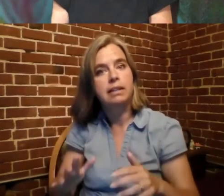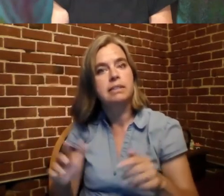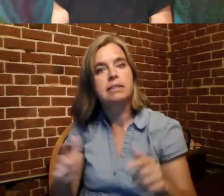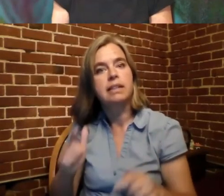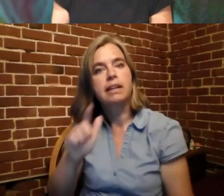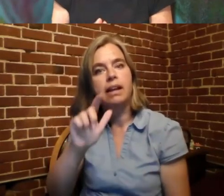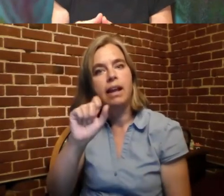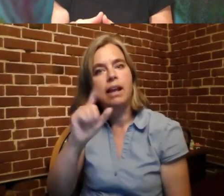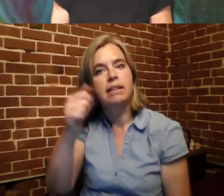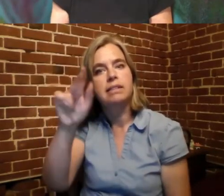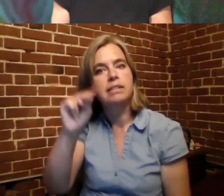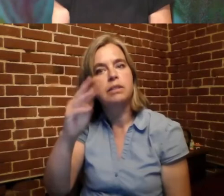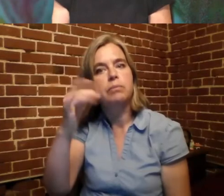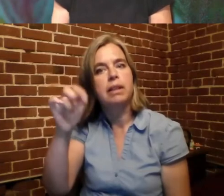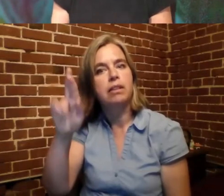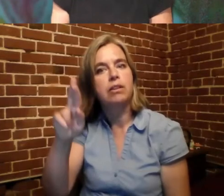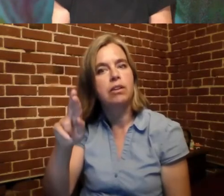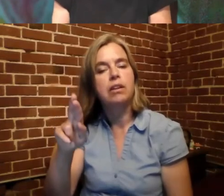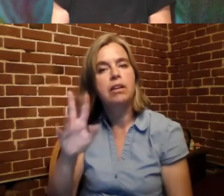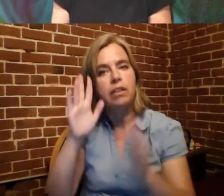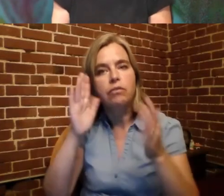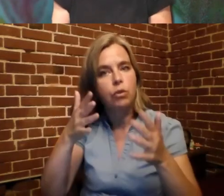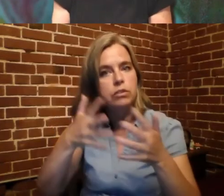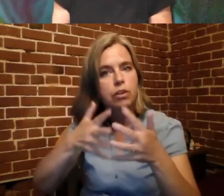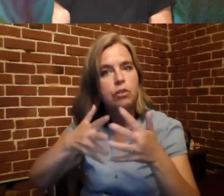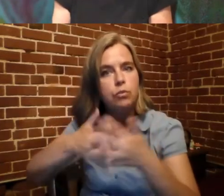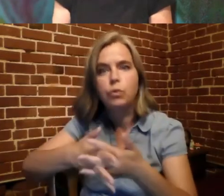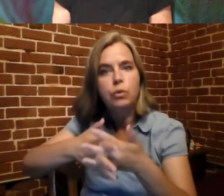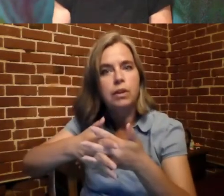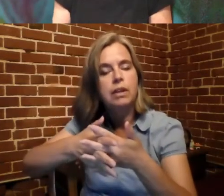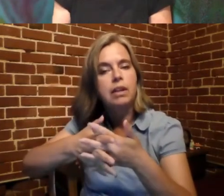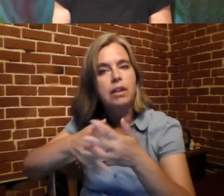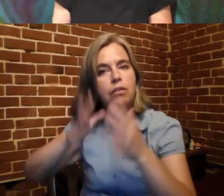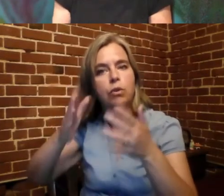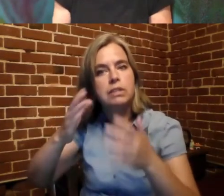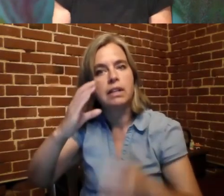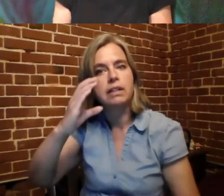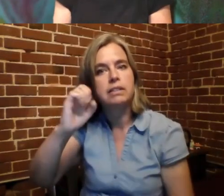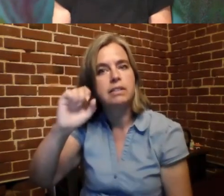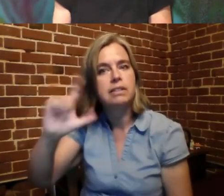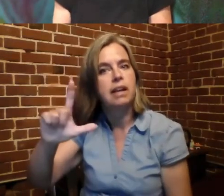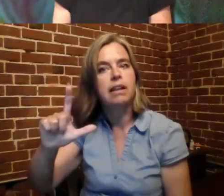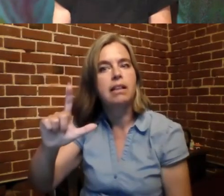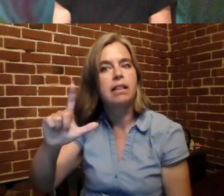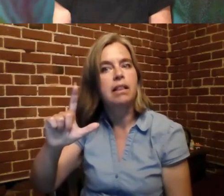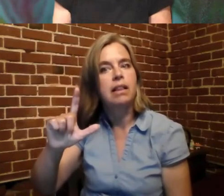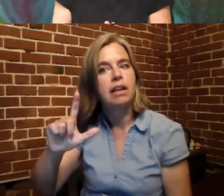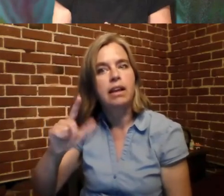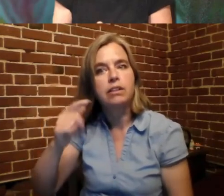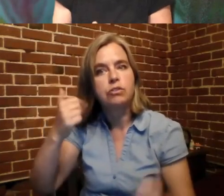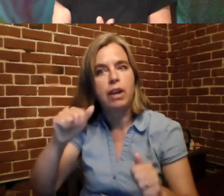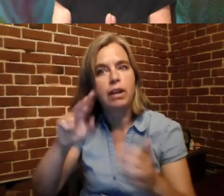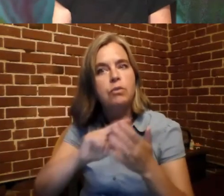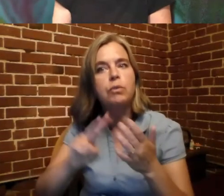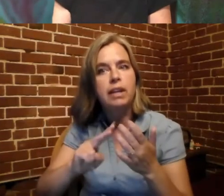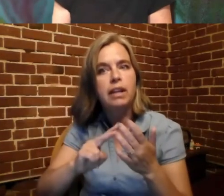Miller, they go right into the root. They go right into the cell. And there's actually a lot of math, because I tried reading some of these journals and they